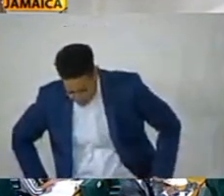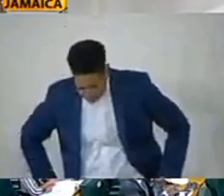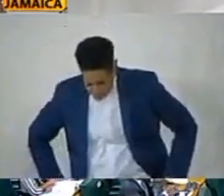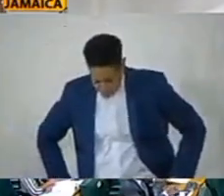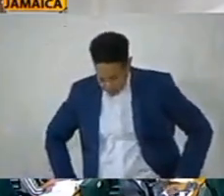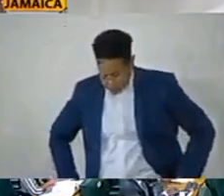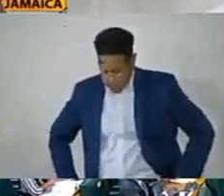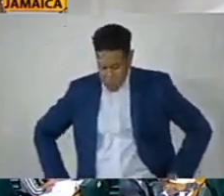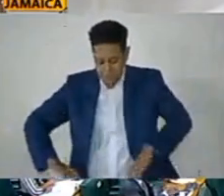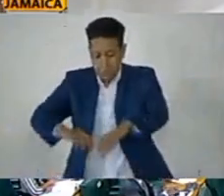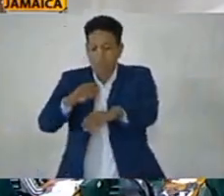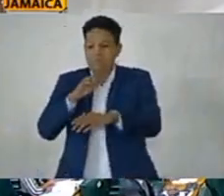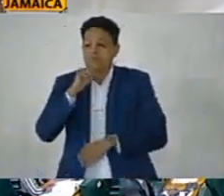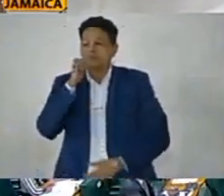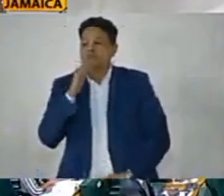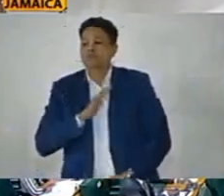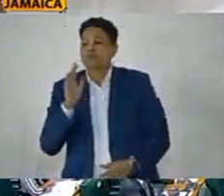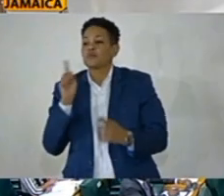Member.